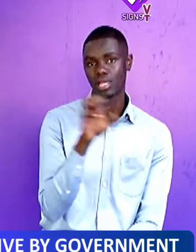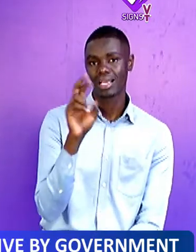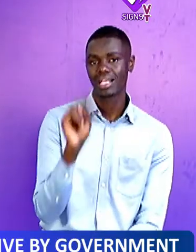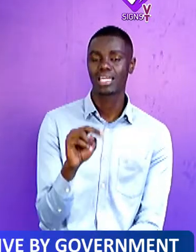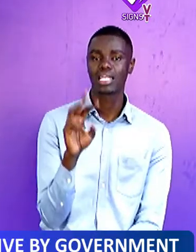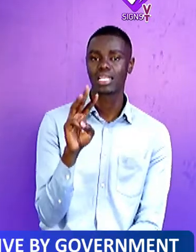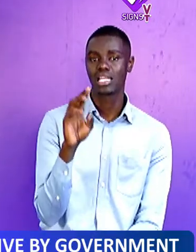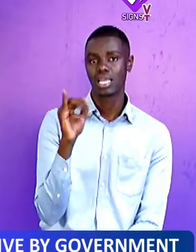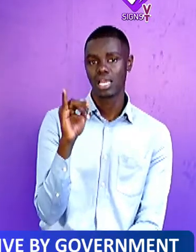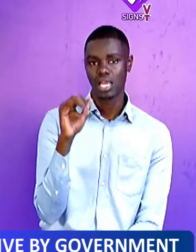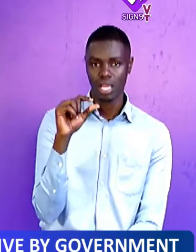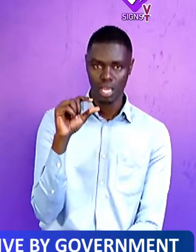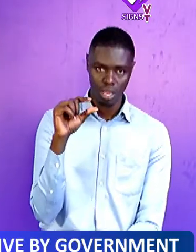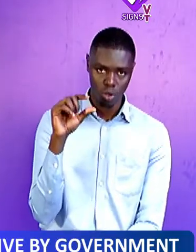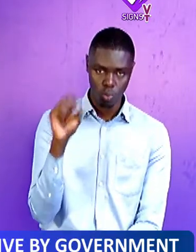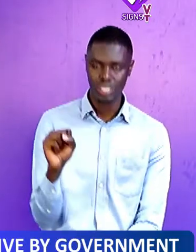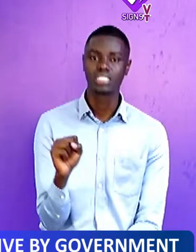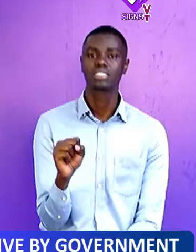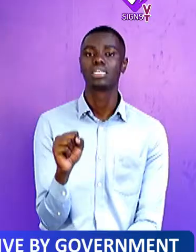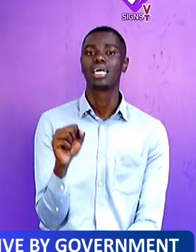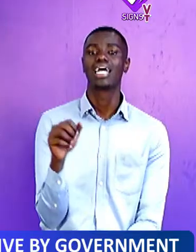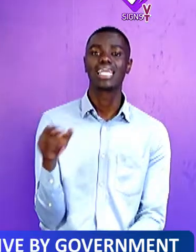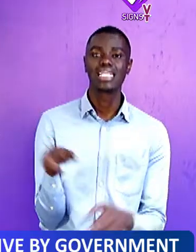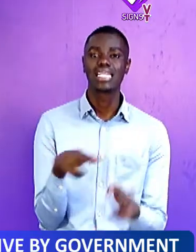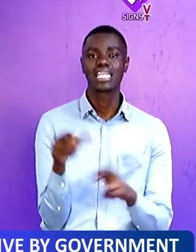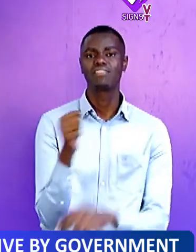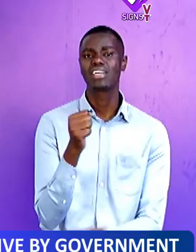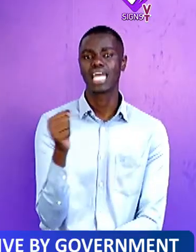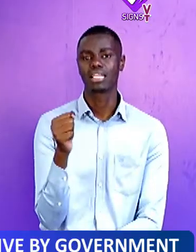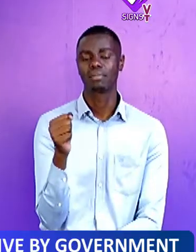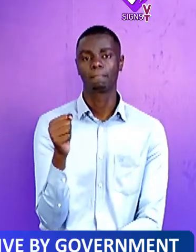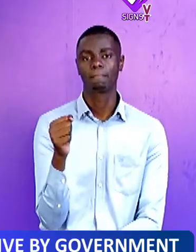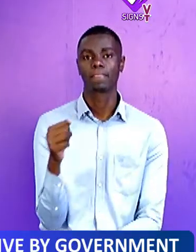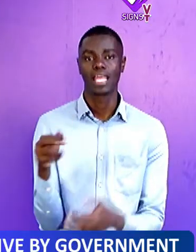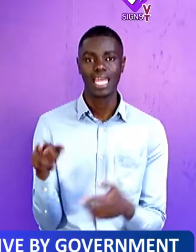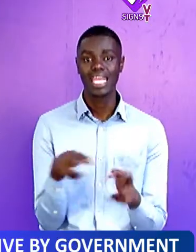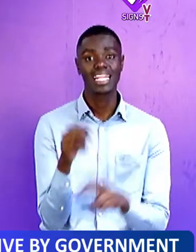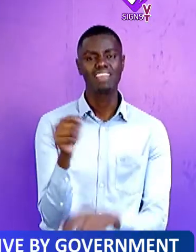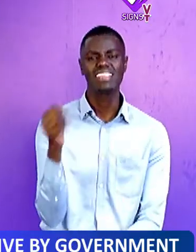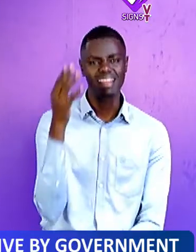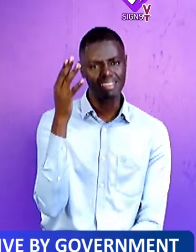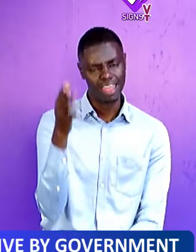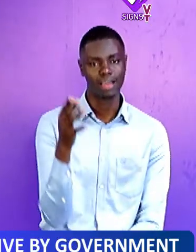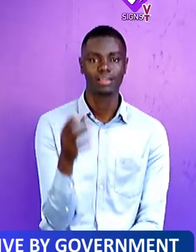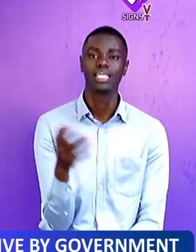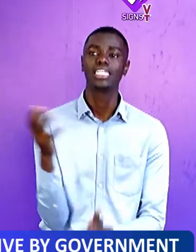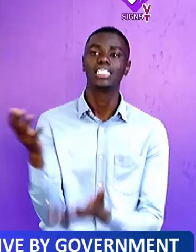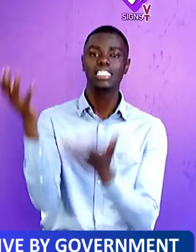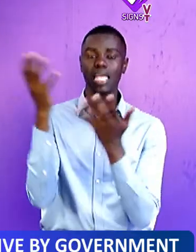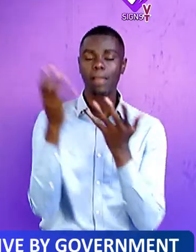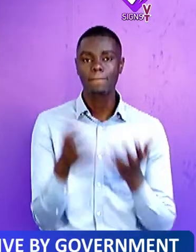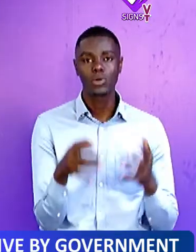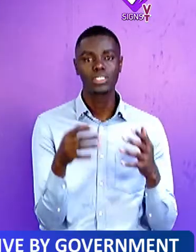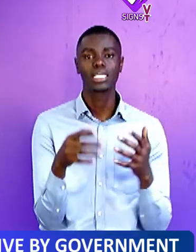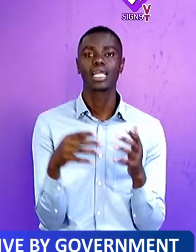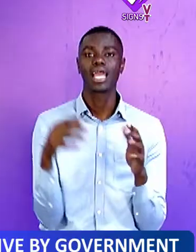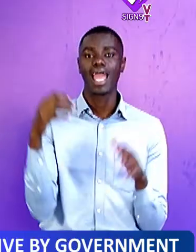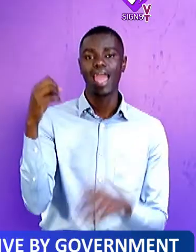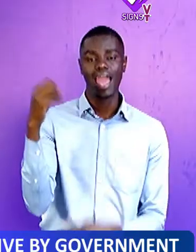in Riverside Drive 95. Riverside Drive. We know this evidence, isn't it? So he's importing these